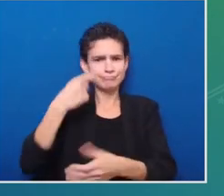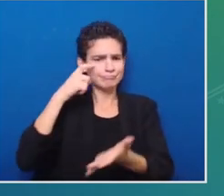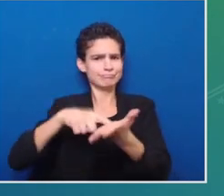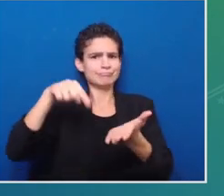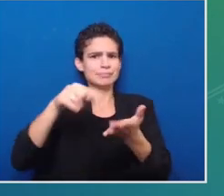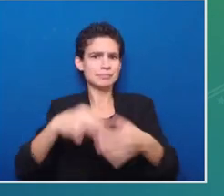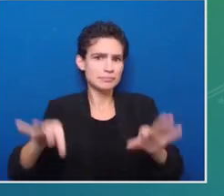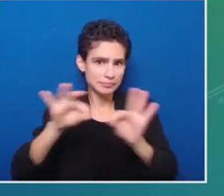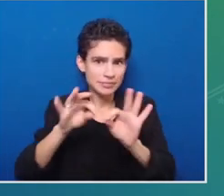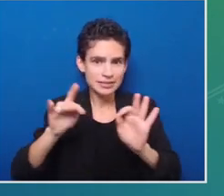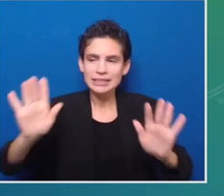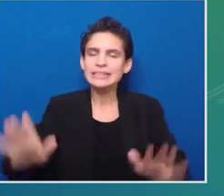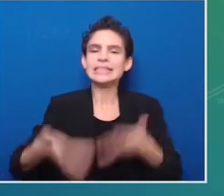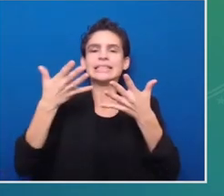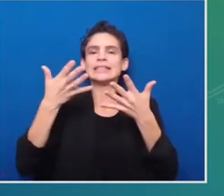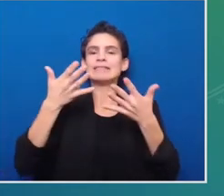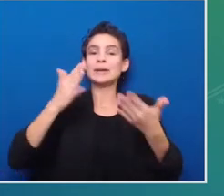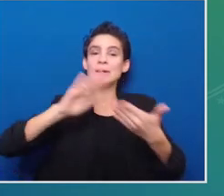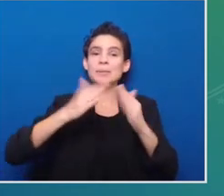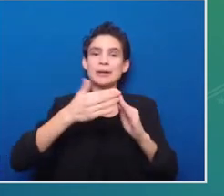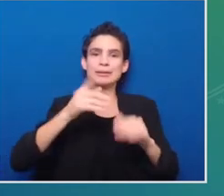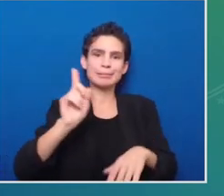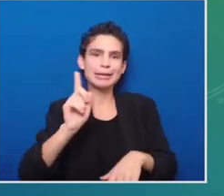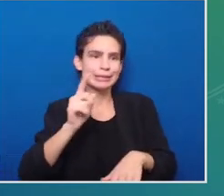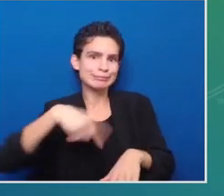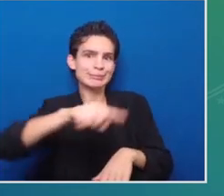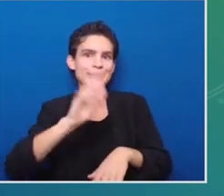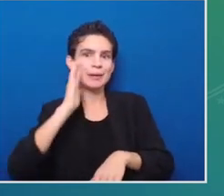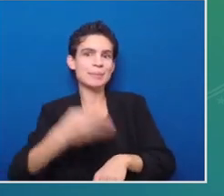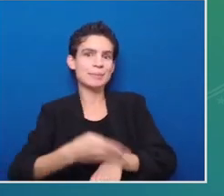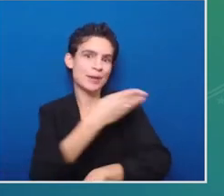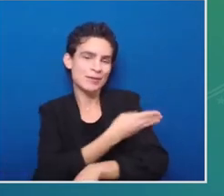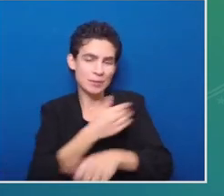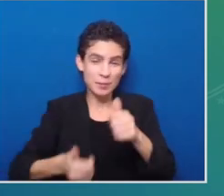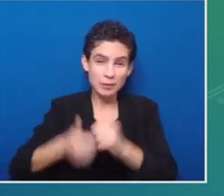it will make the most difference. Thank you for the opportunity to serve.